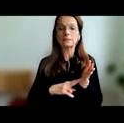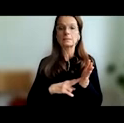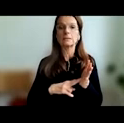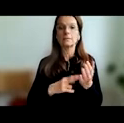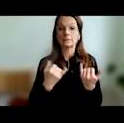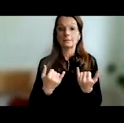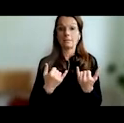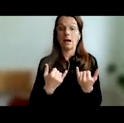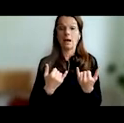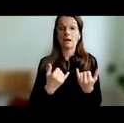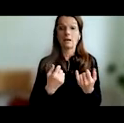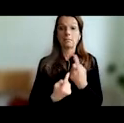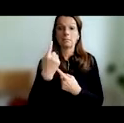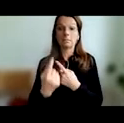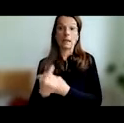market, what